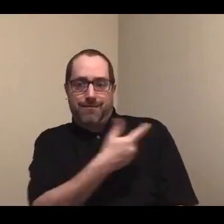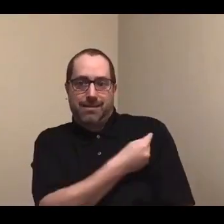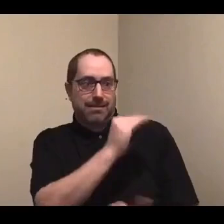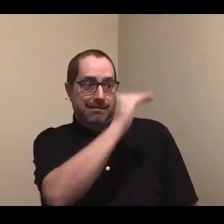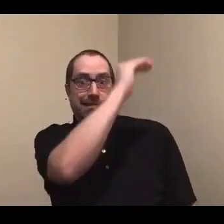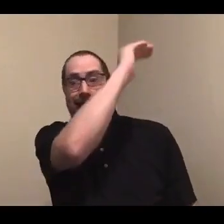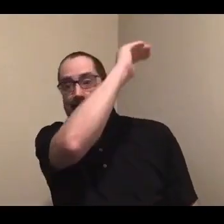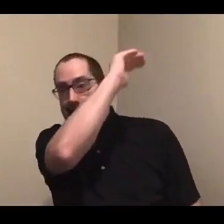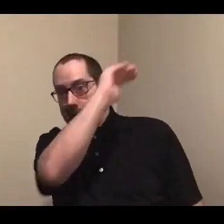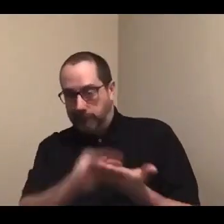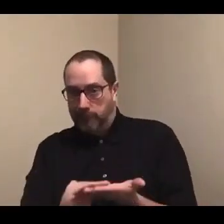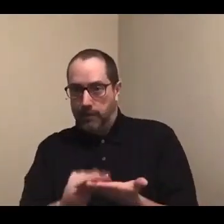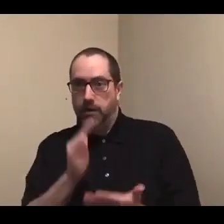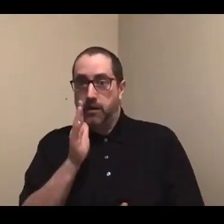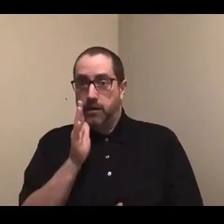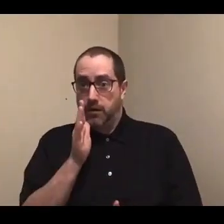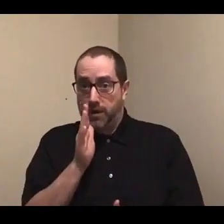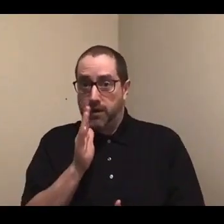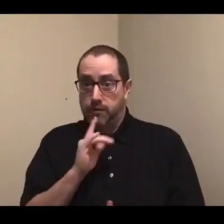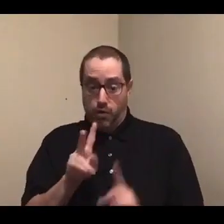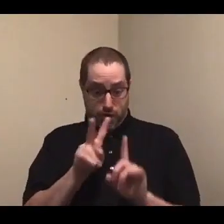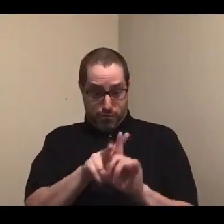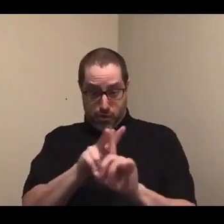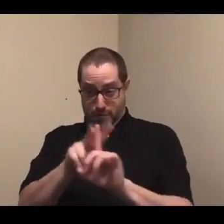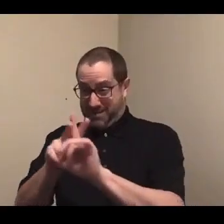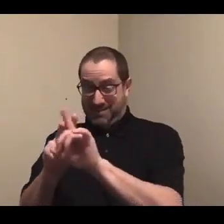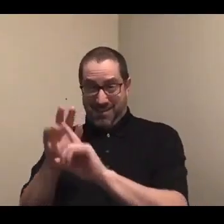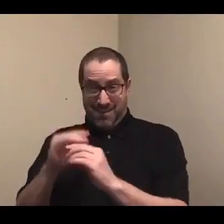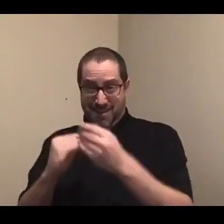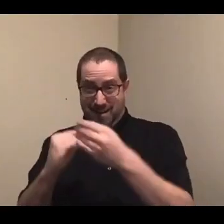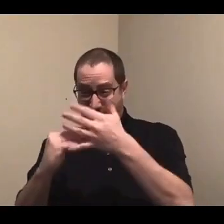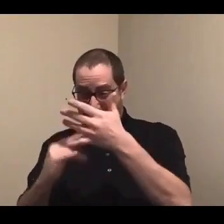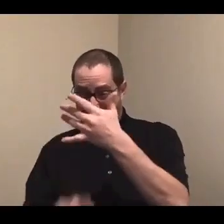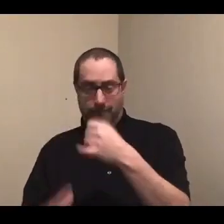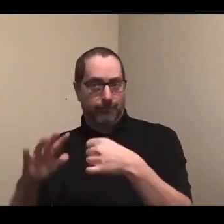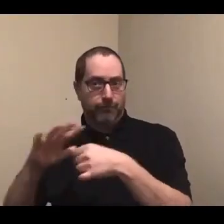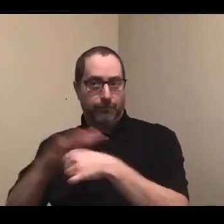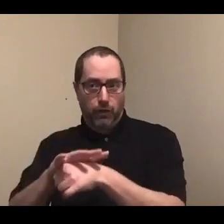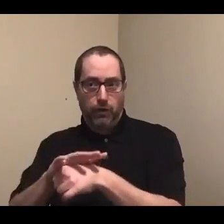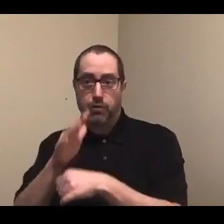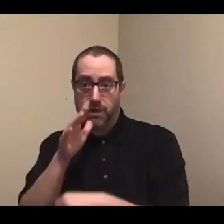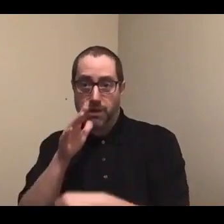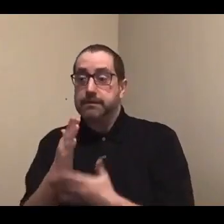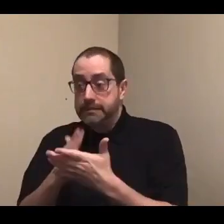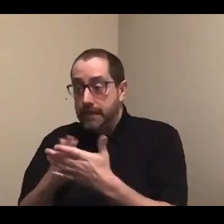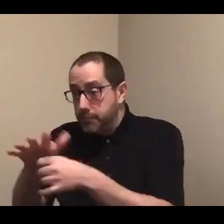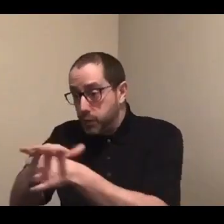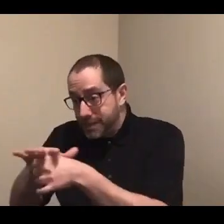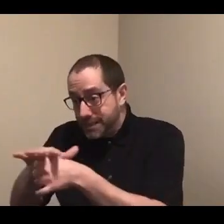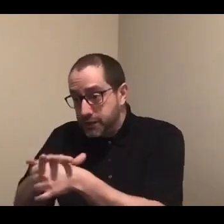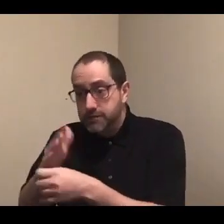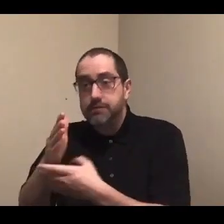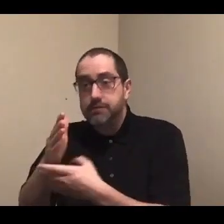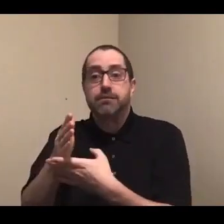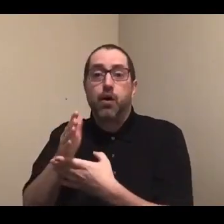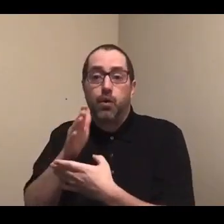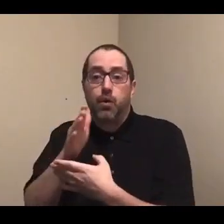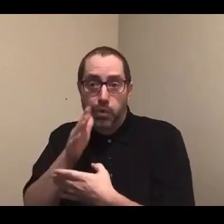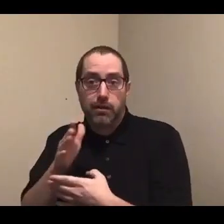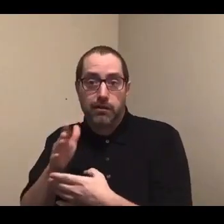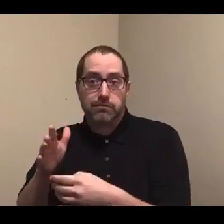quickly, and we may run out of available appointments sometimes in some locations. If that